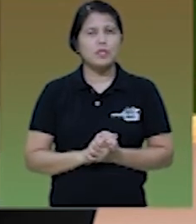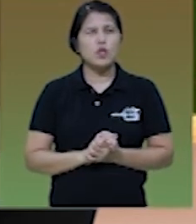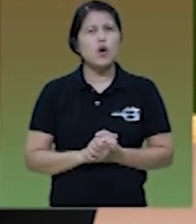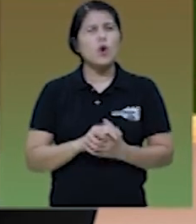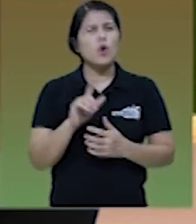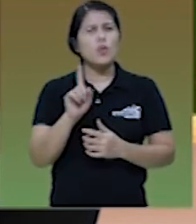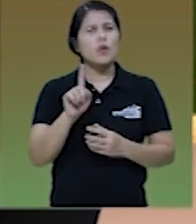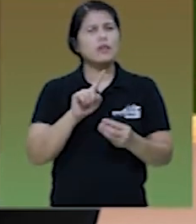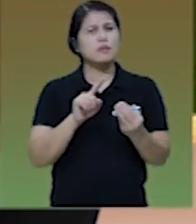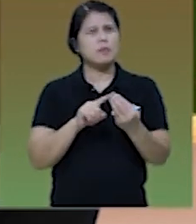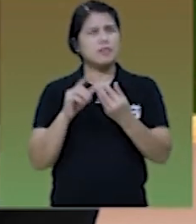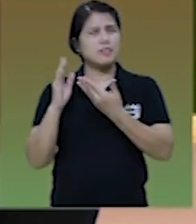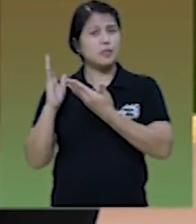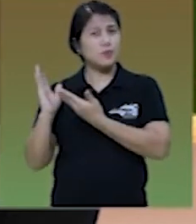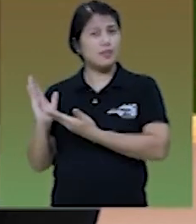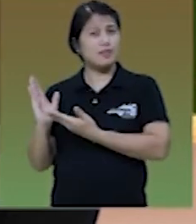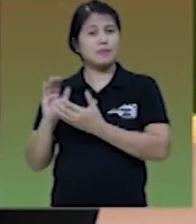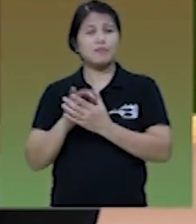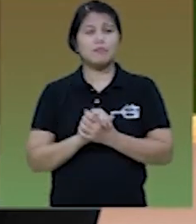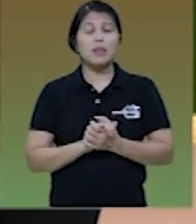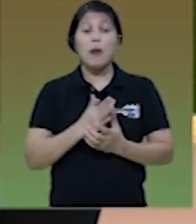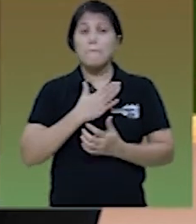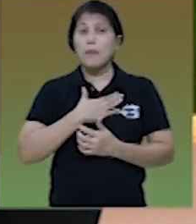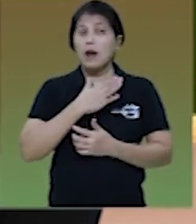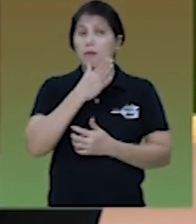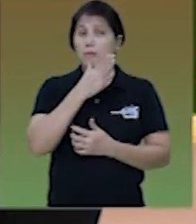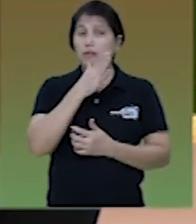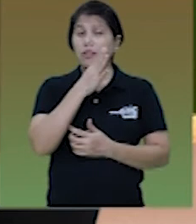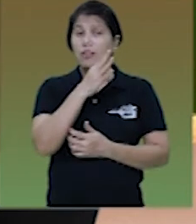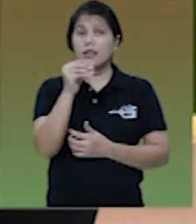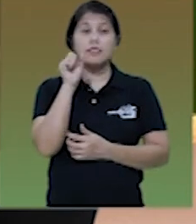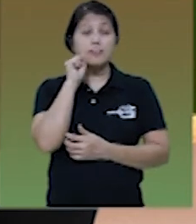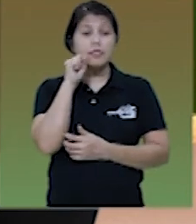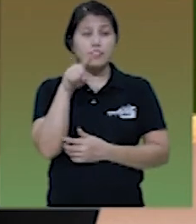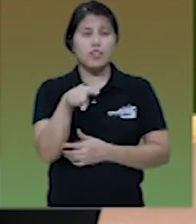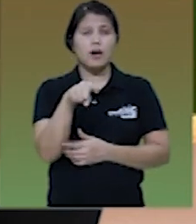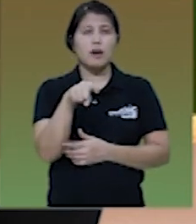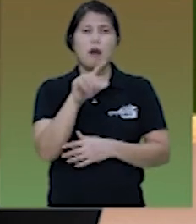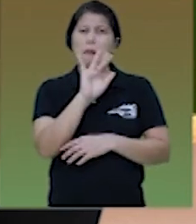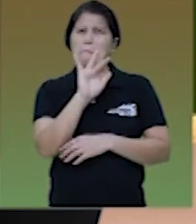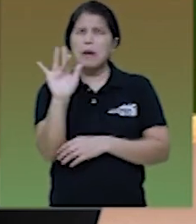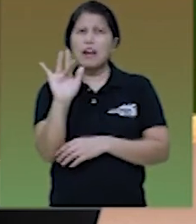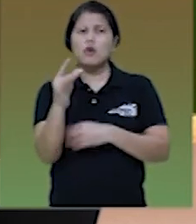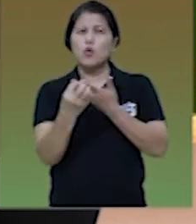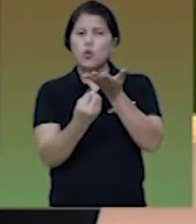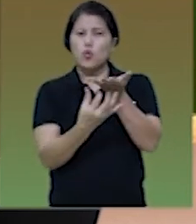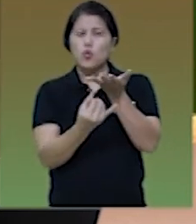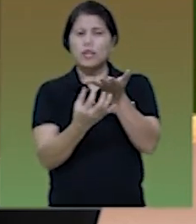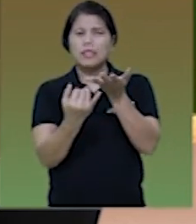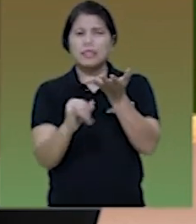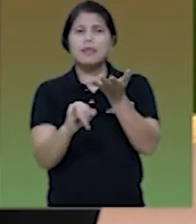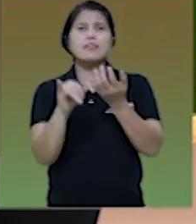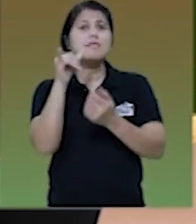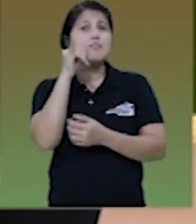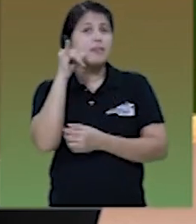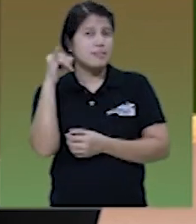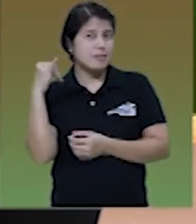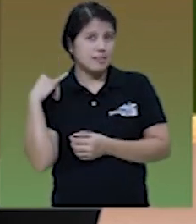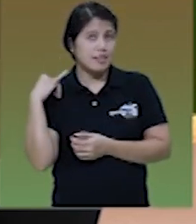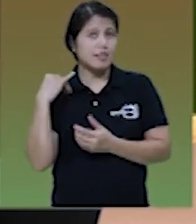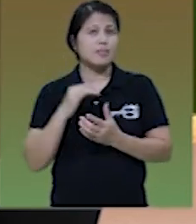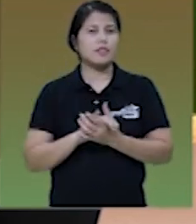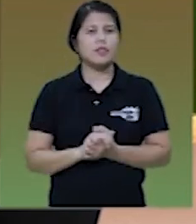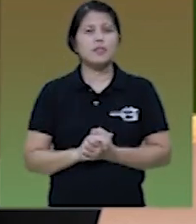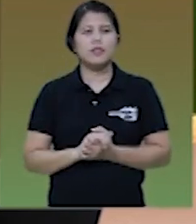What about this one? My mother and sister blank cooking yesterday.